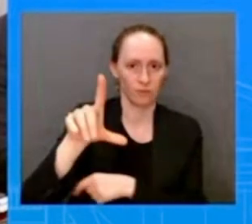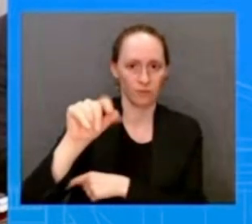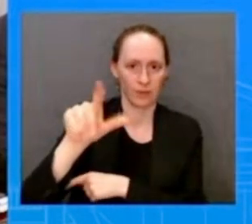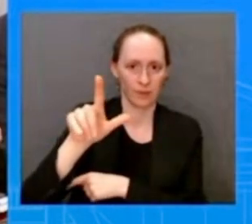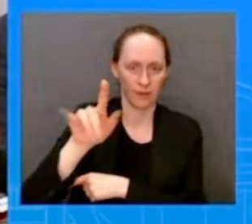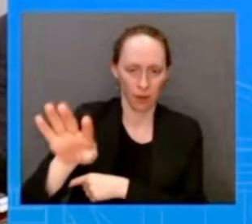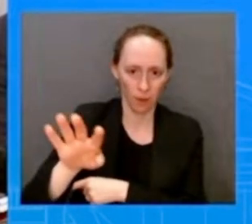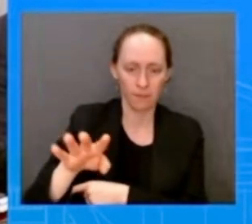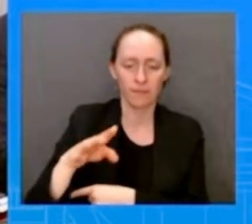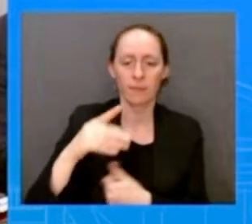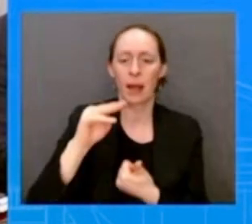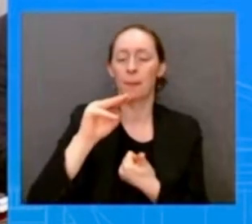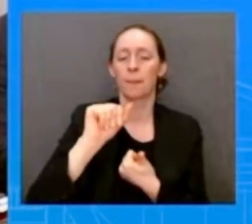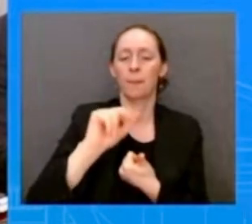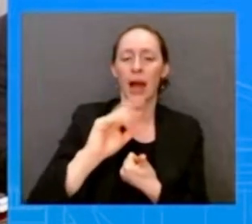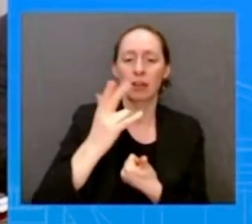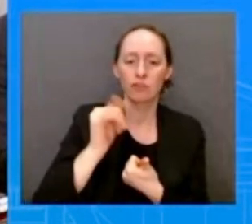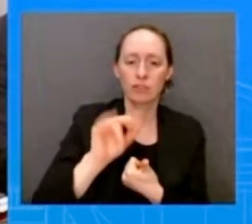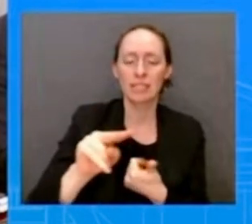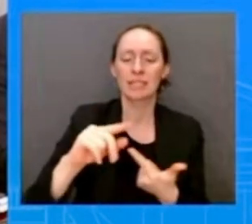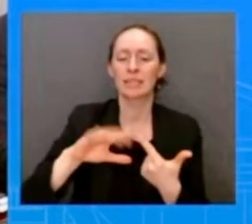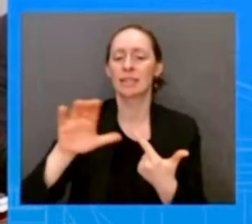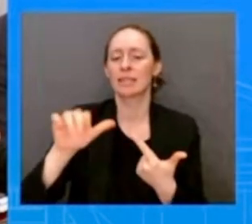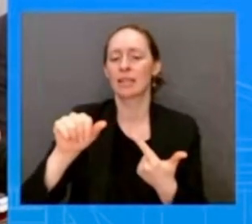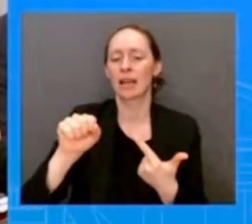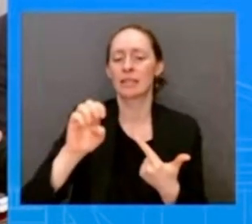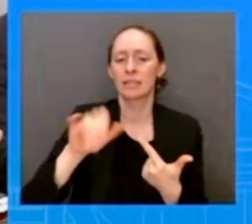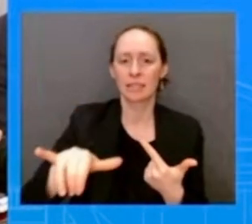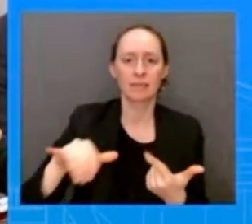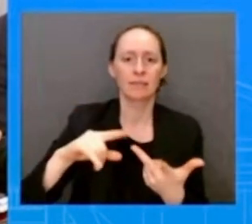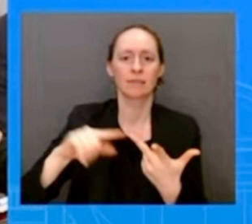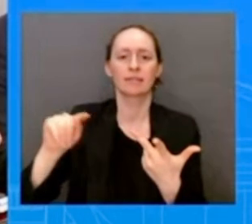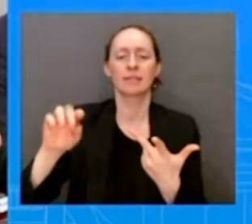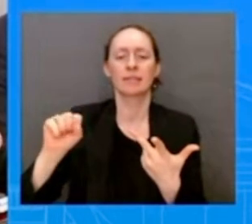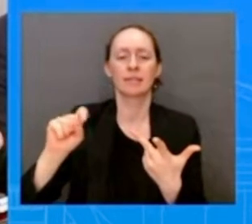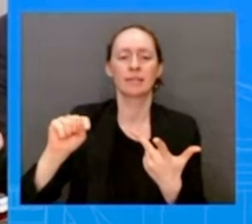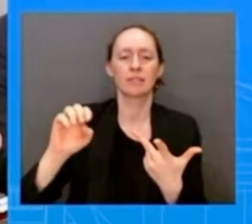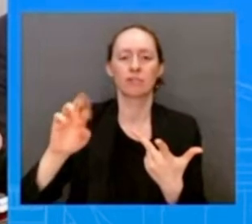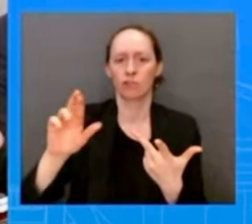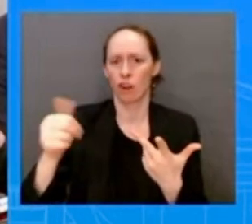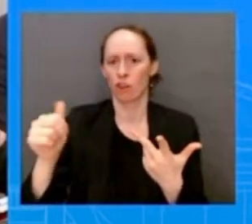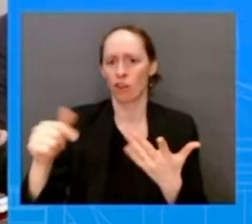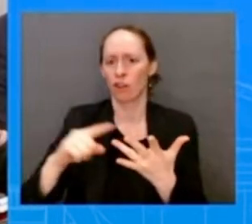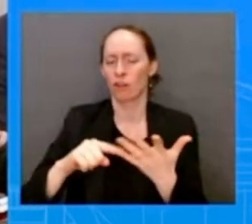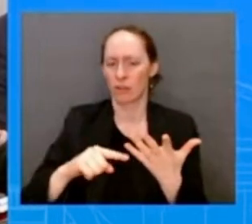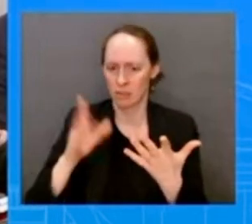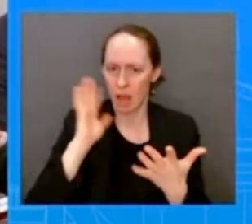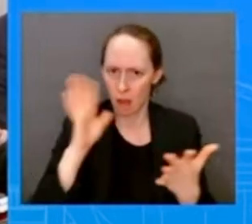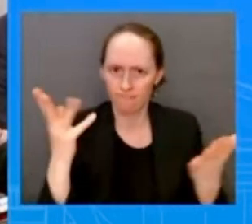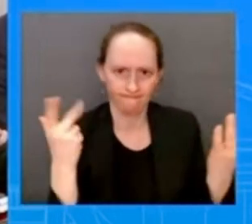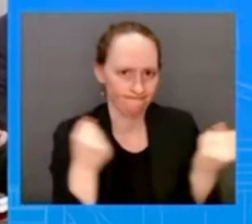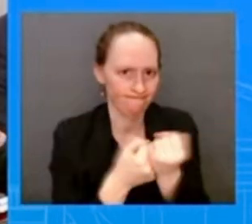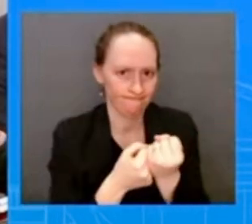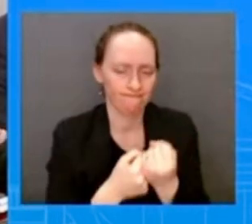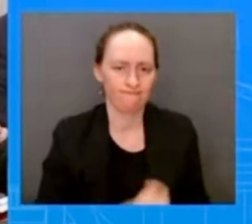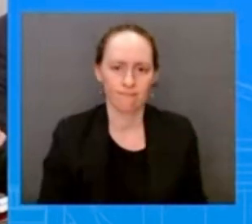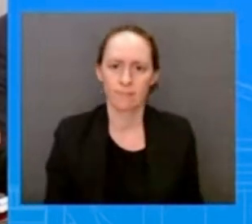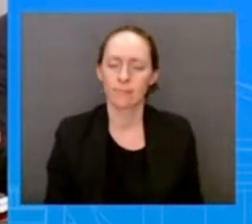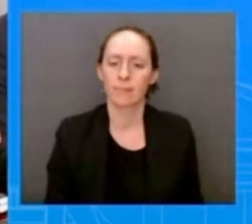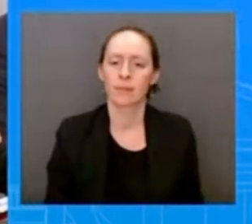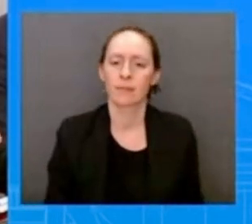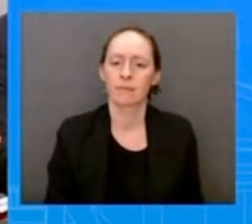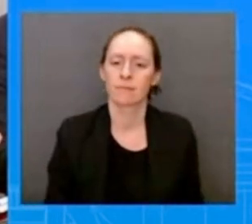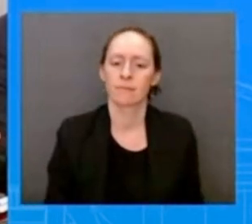Angus King. Some might look at this and say the president is choosing to give political air cover to vulnerable Democrats in